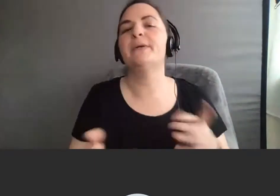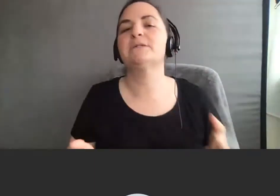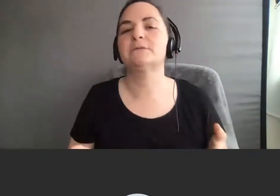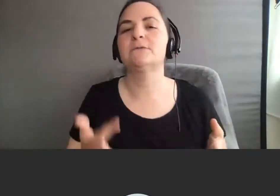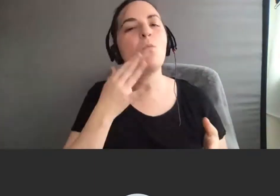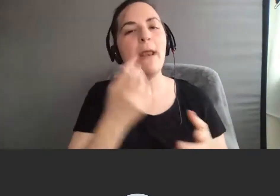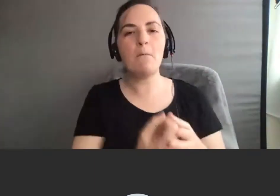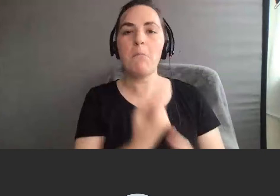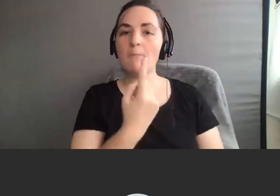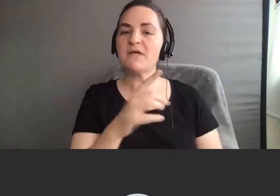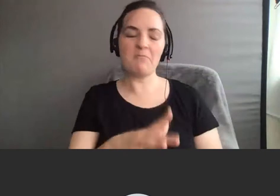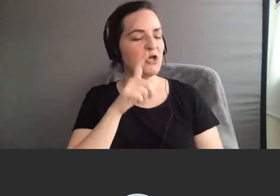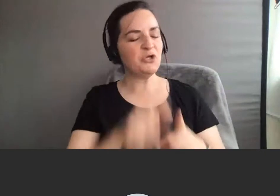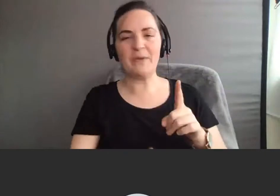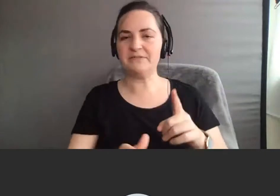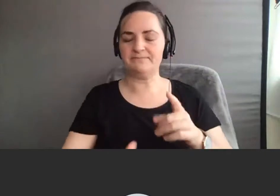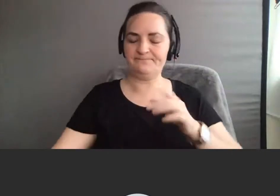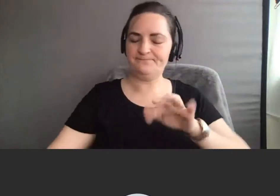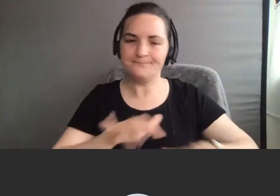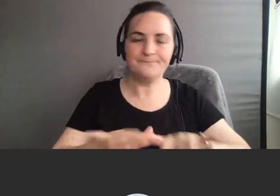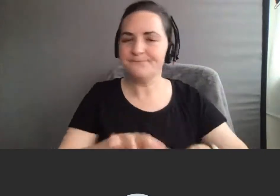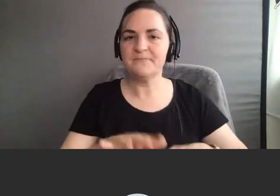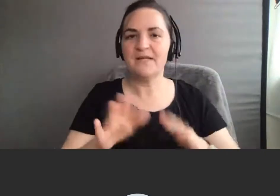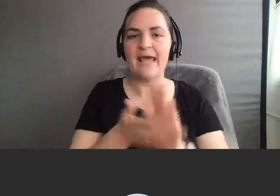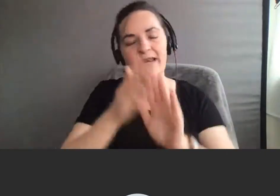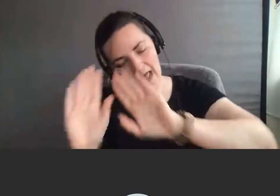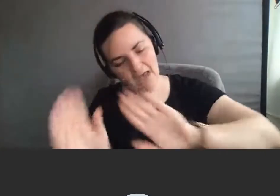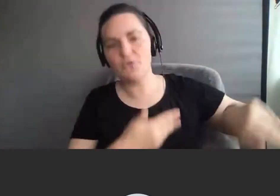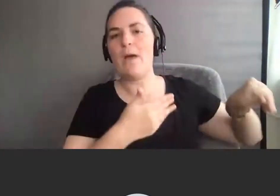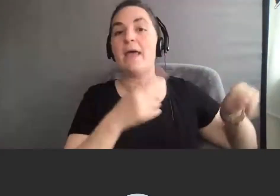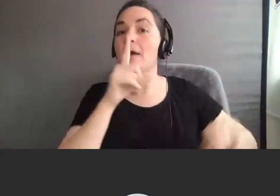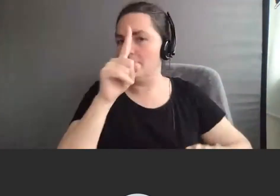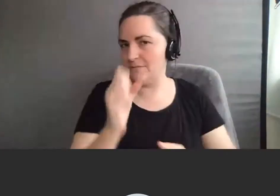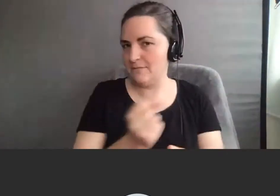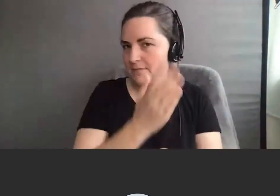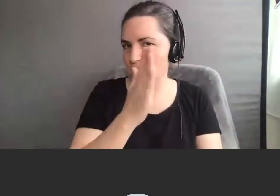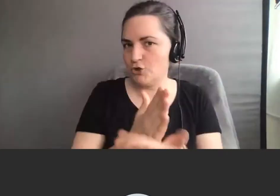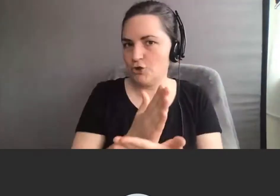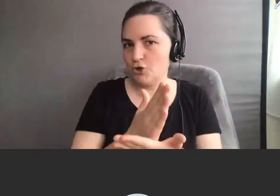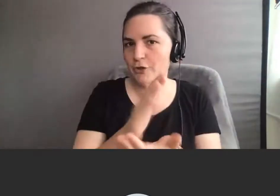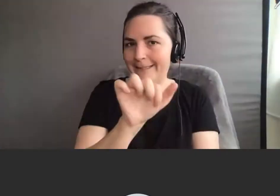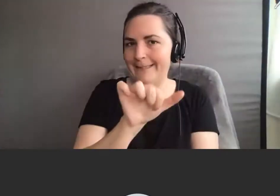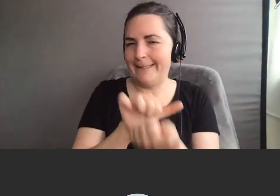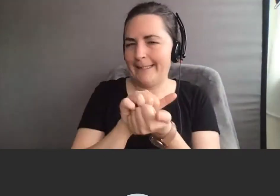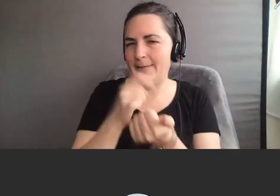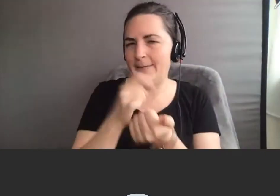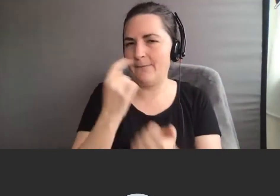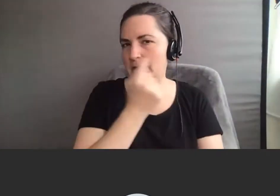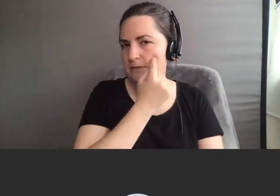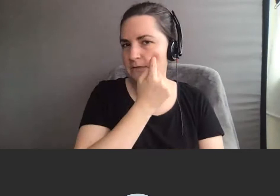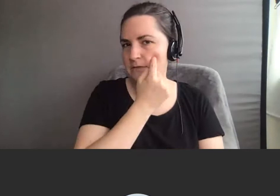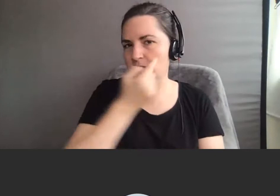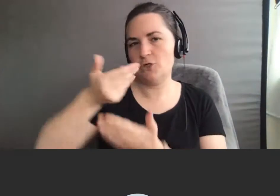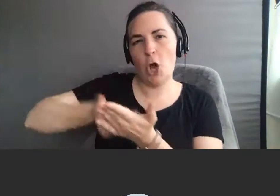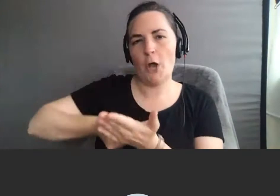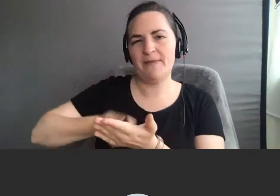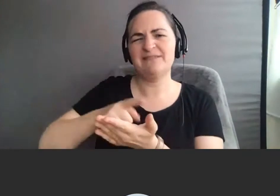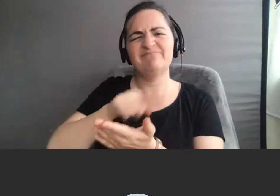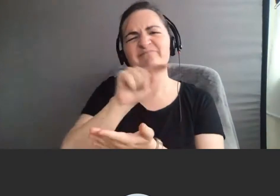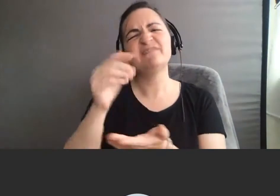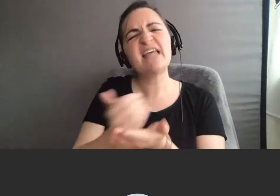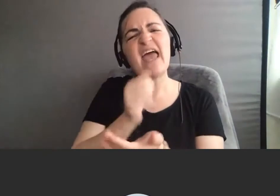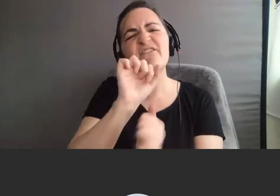up in the week, get it out of the way, but keep the evidence so that you've got this document that you've saved somewhere in your